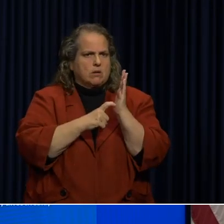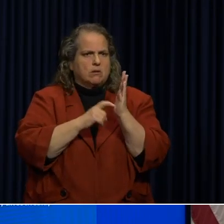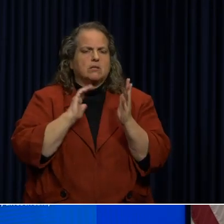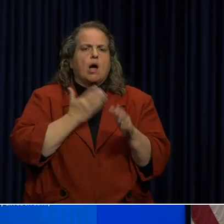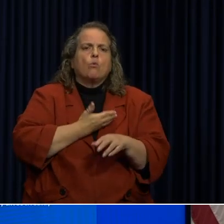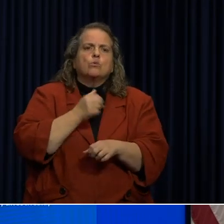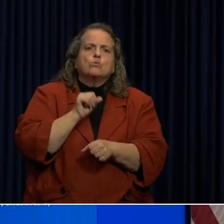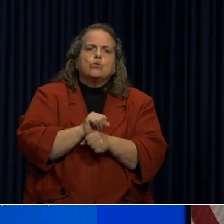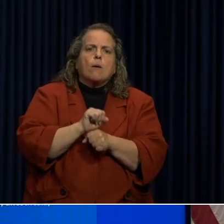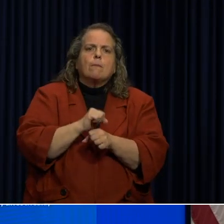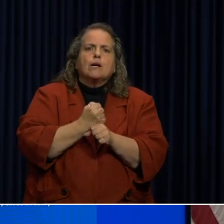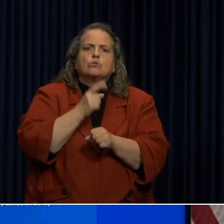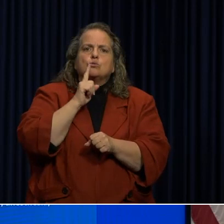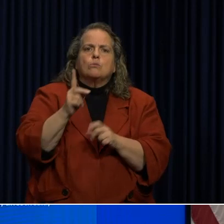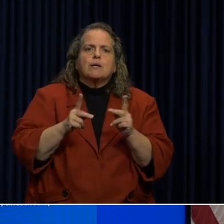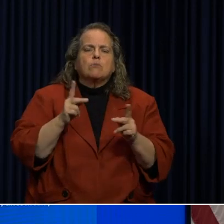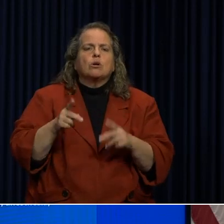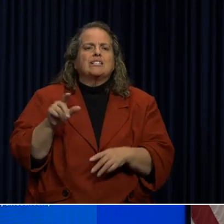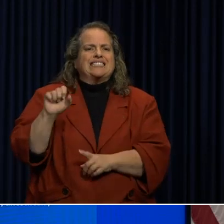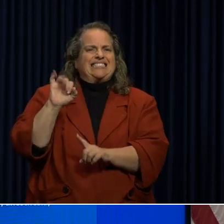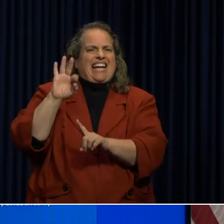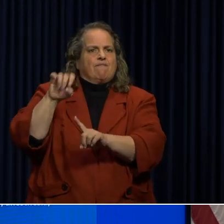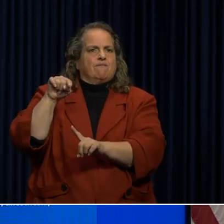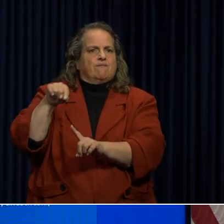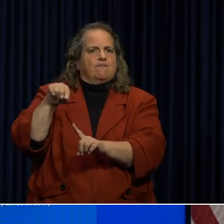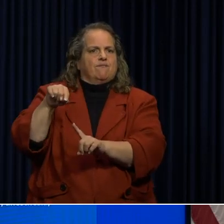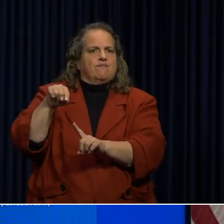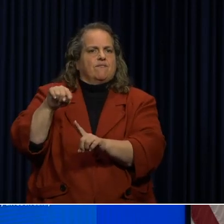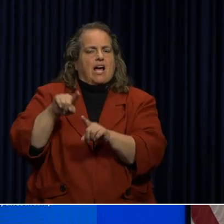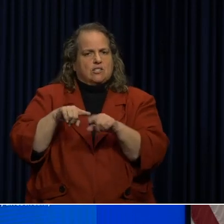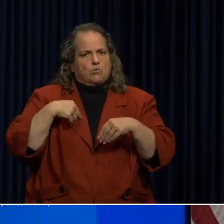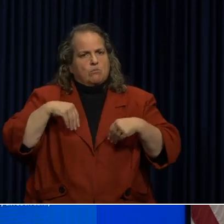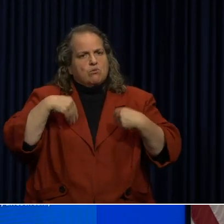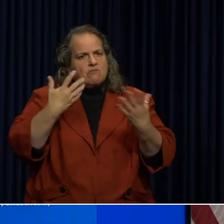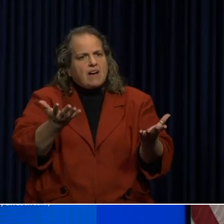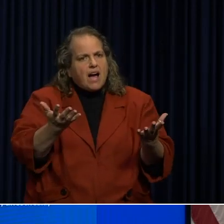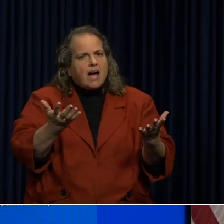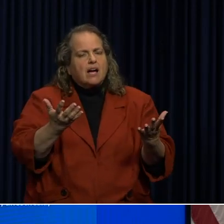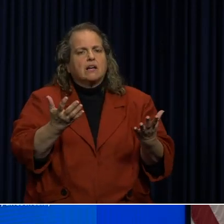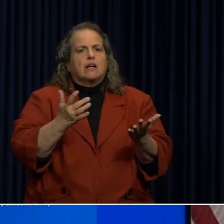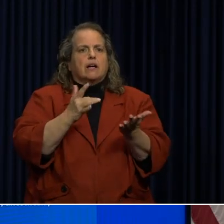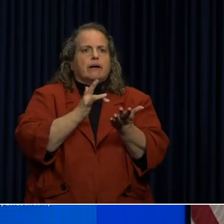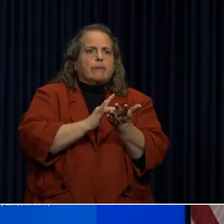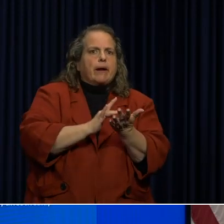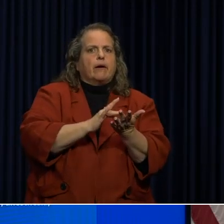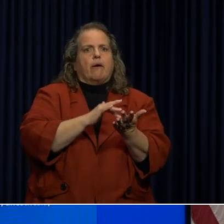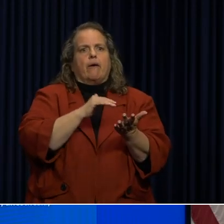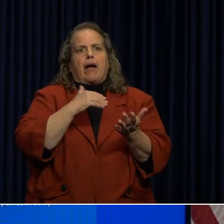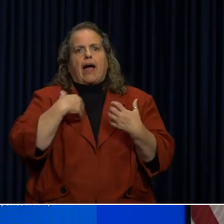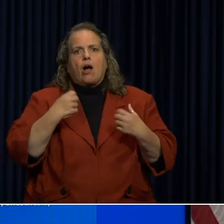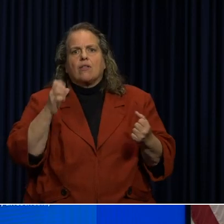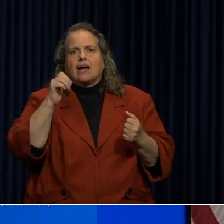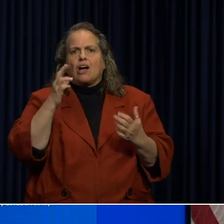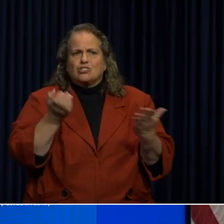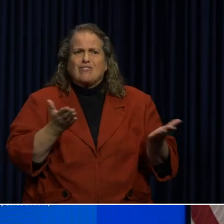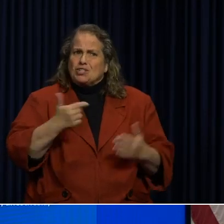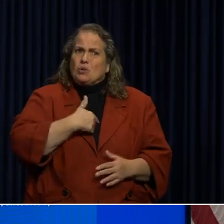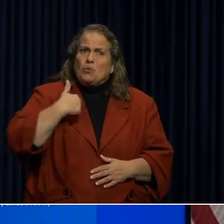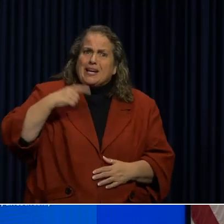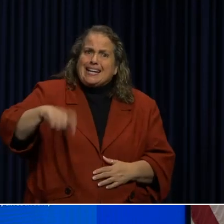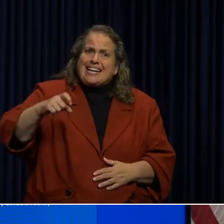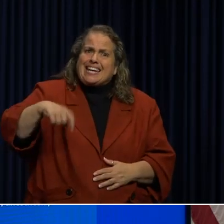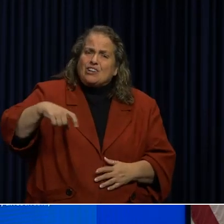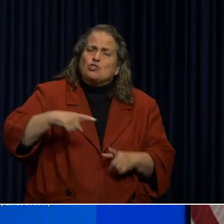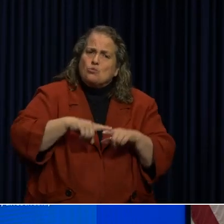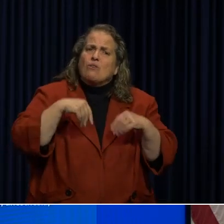be while we are providing these additional healthcare services. And let me say, we need to provide the additional healthcare services. People can get and